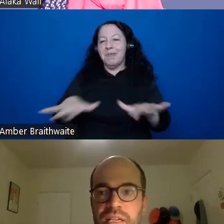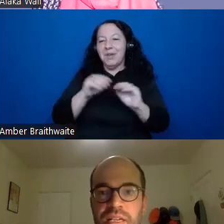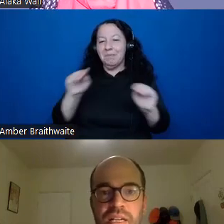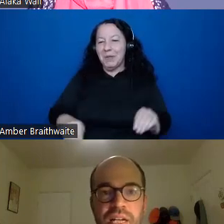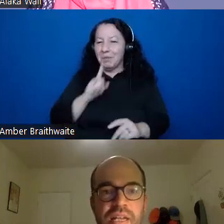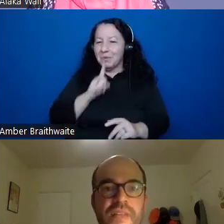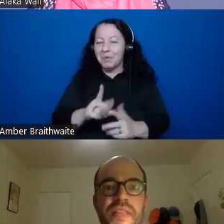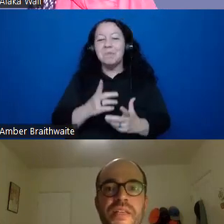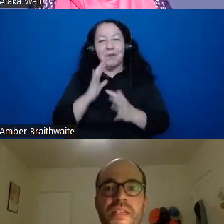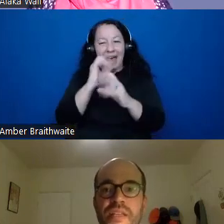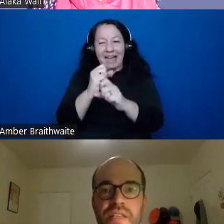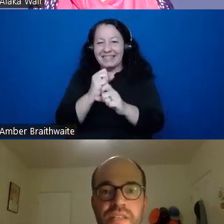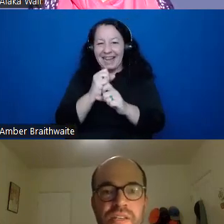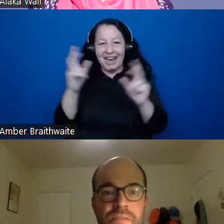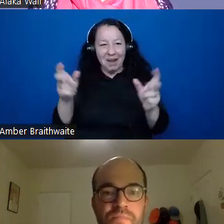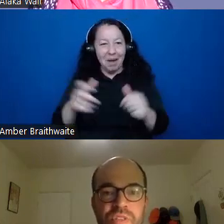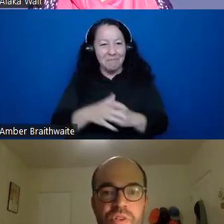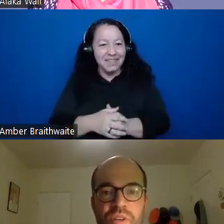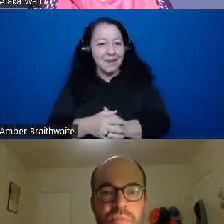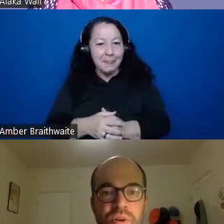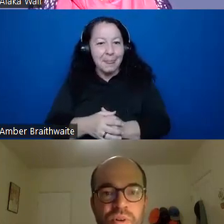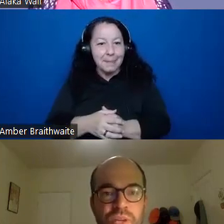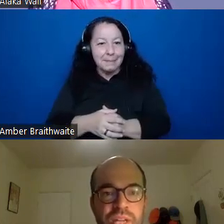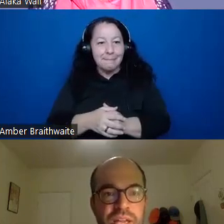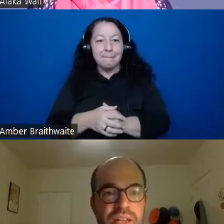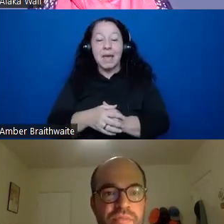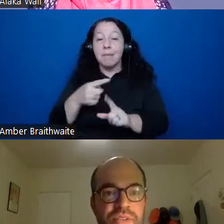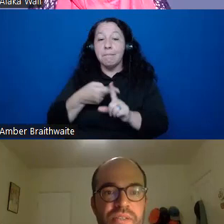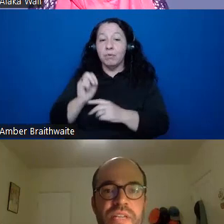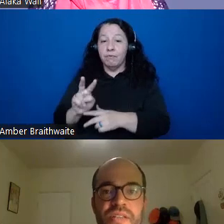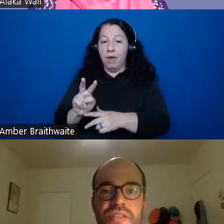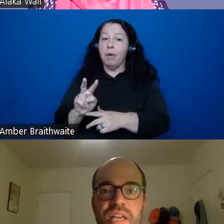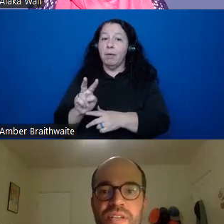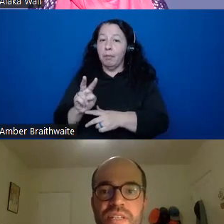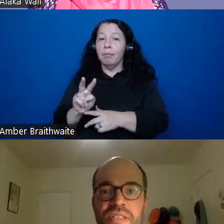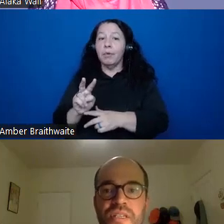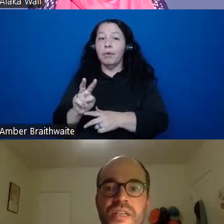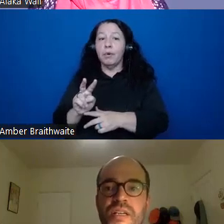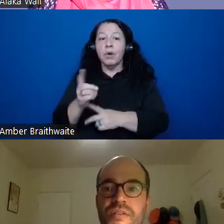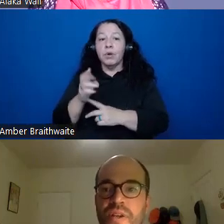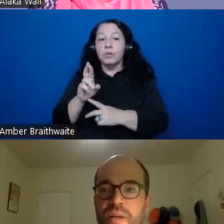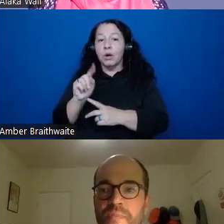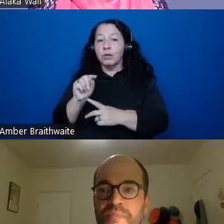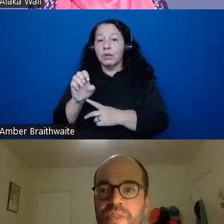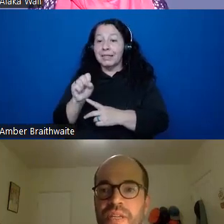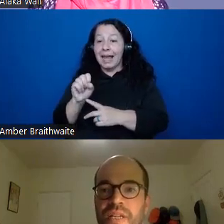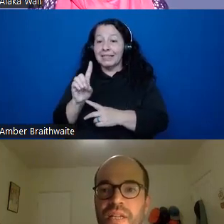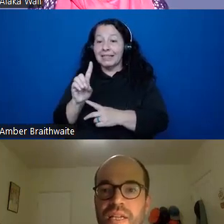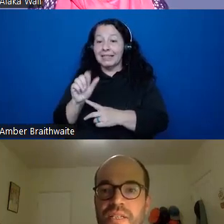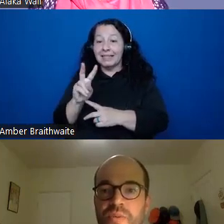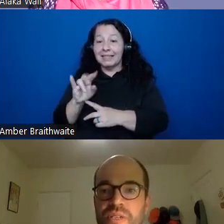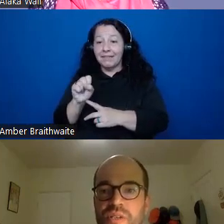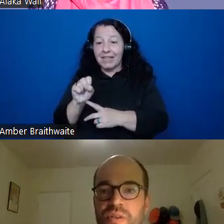topic. And then in November, we have Dr. Tess Davis from